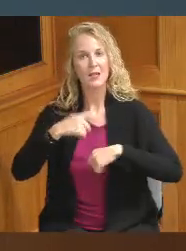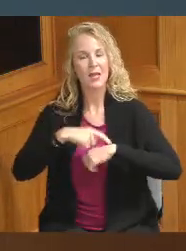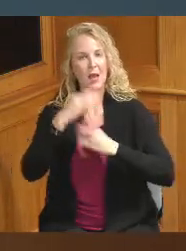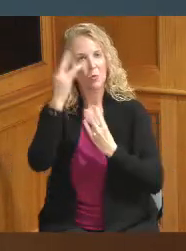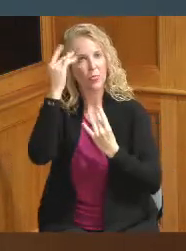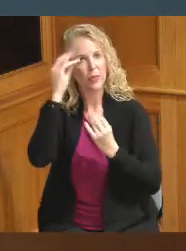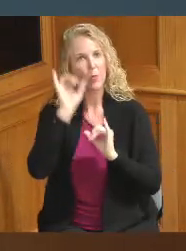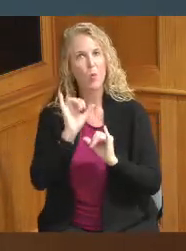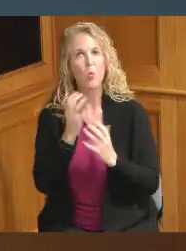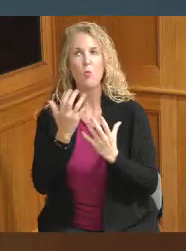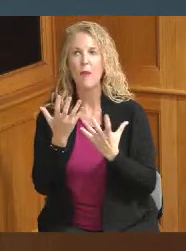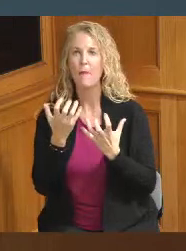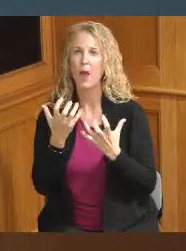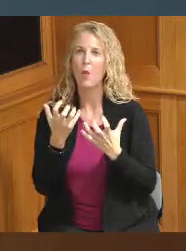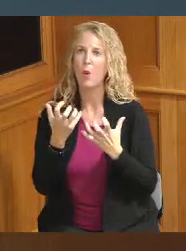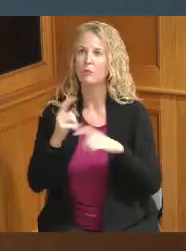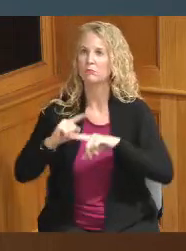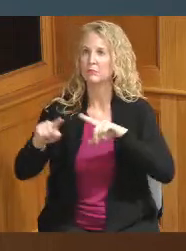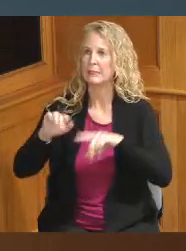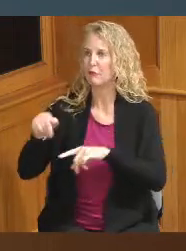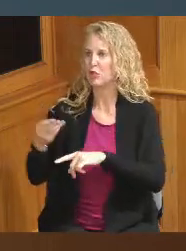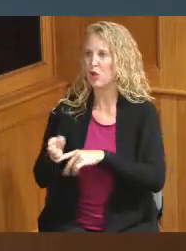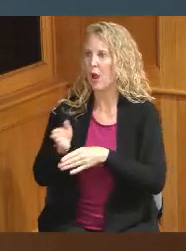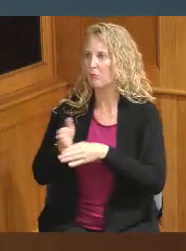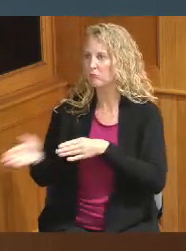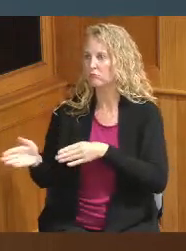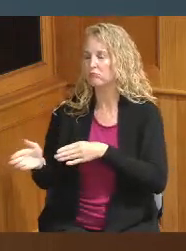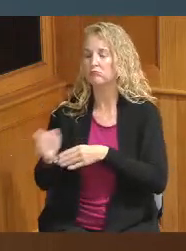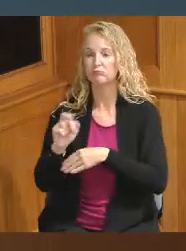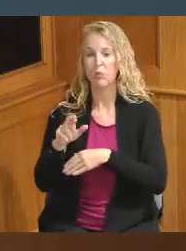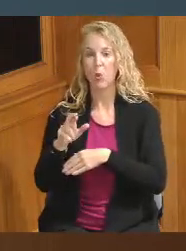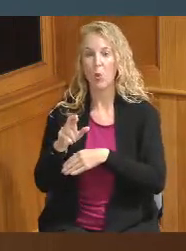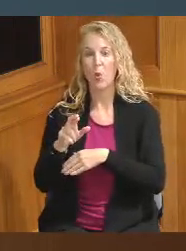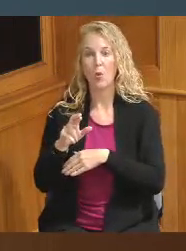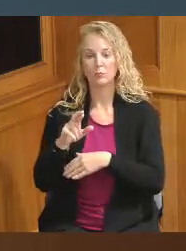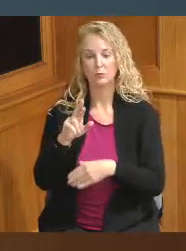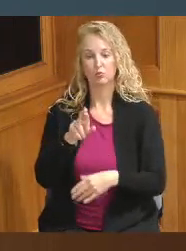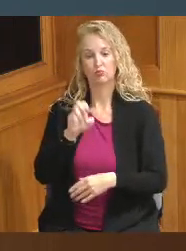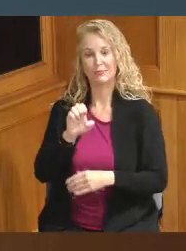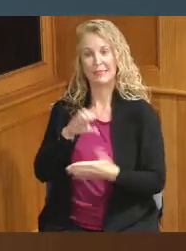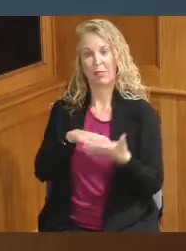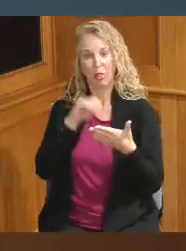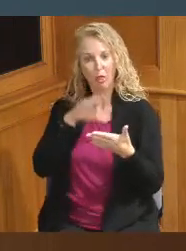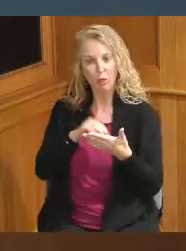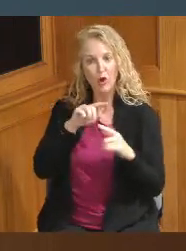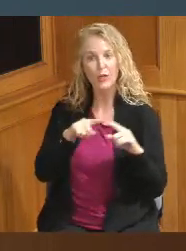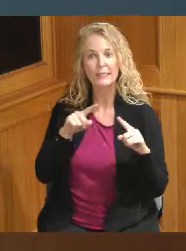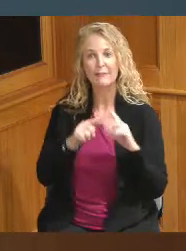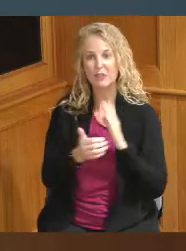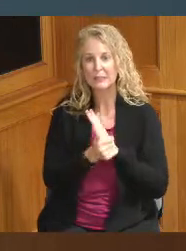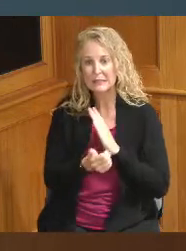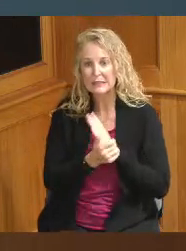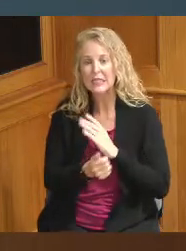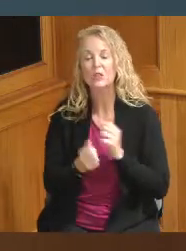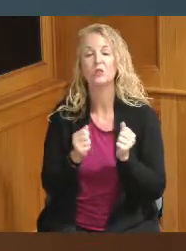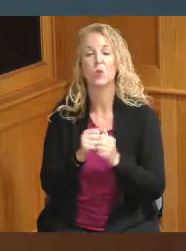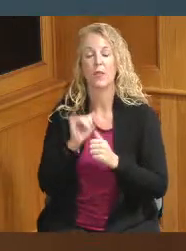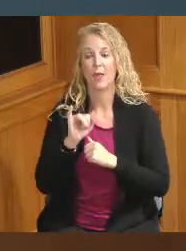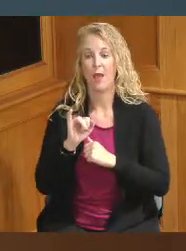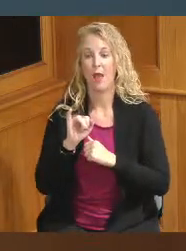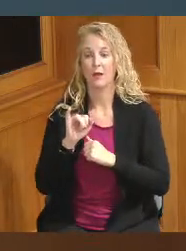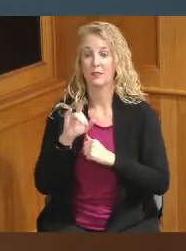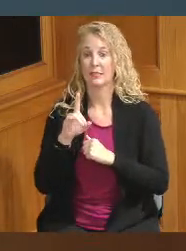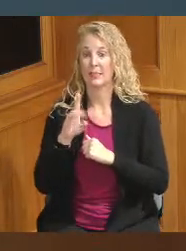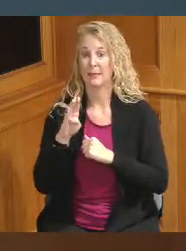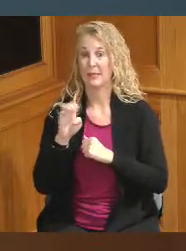to try something different. Then having the retooling, as we've said with the IBEW, if you want to